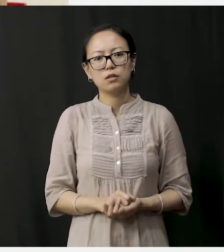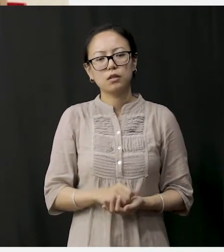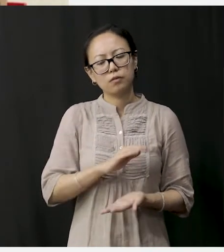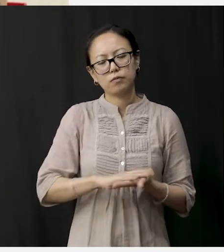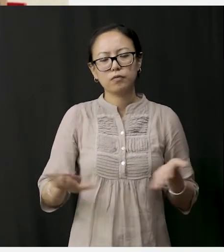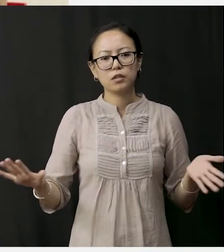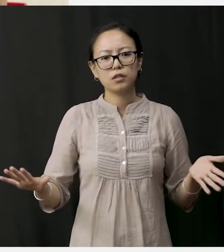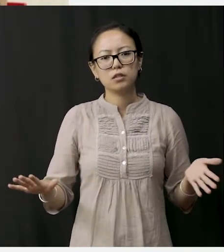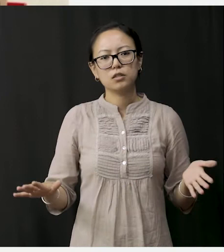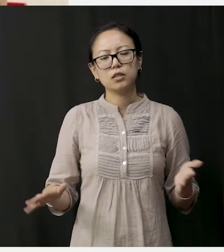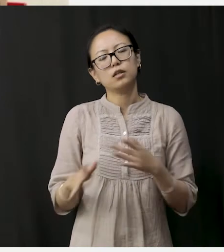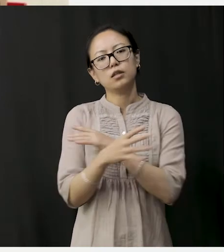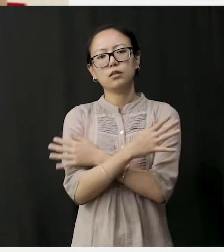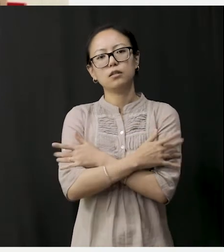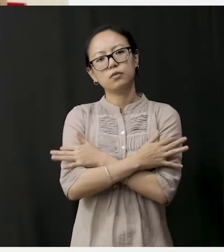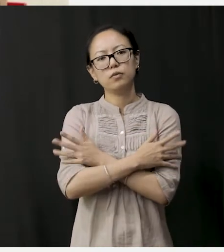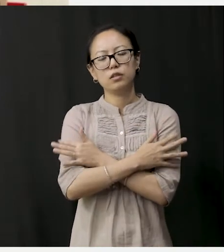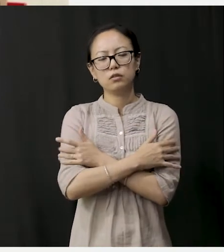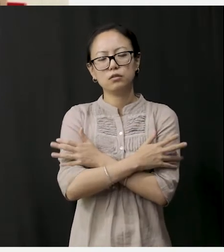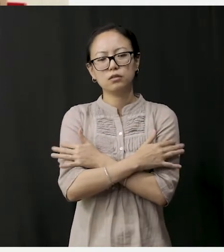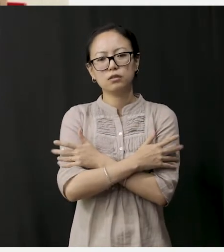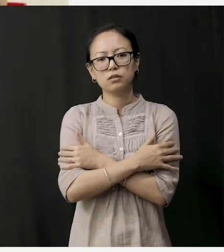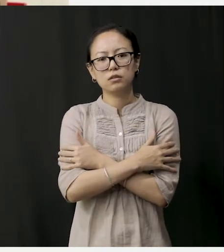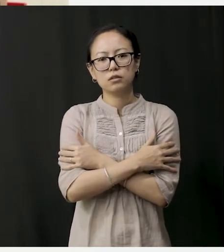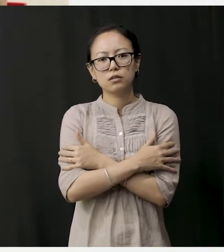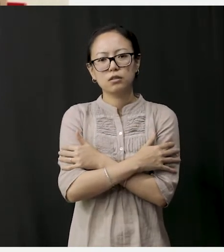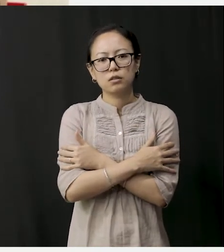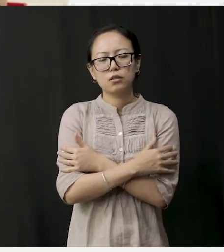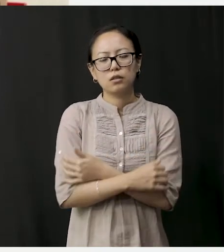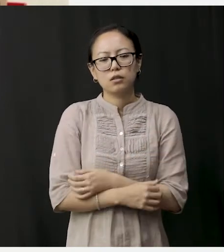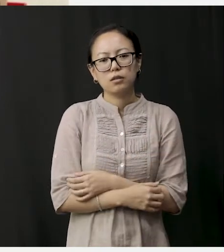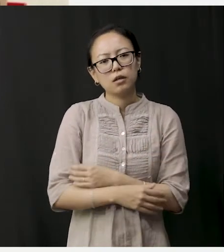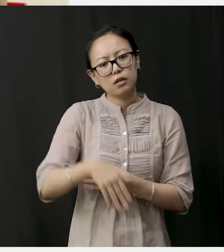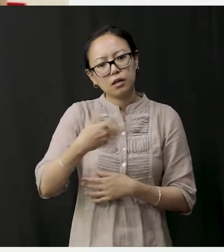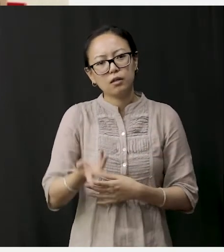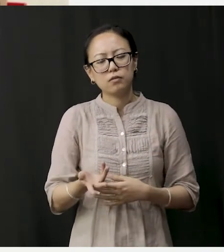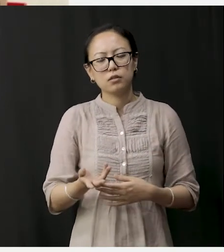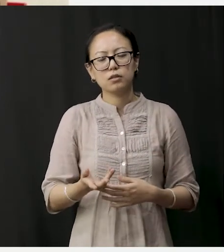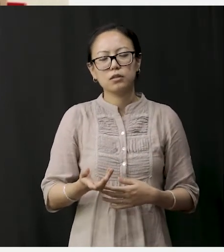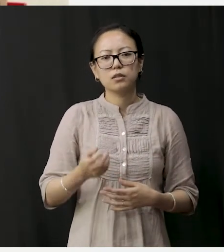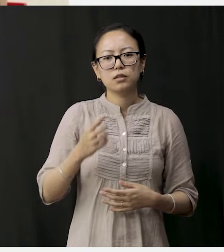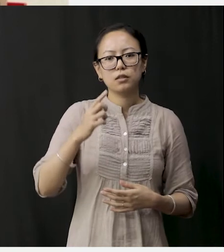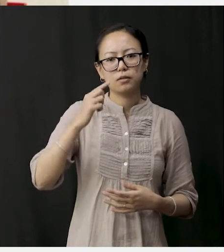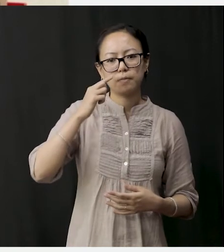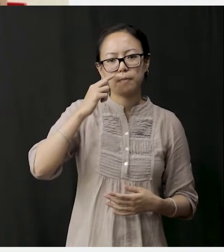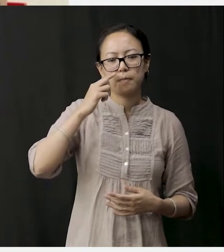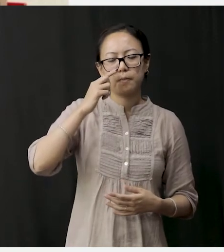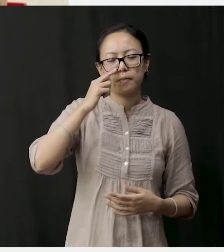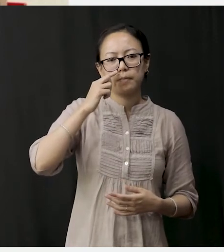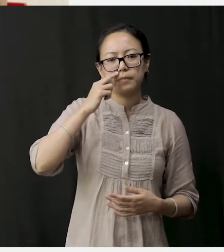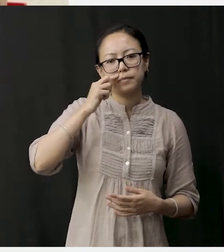rest. When he was taking a rest, he decided to play Scrabble game with his brother. Now if you don't know what is a